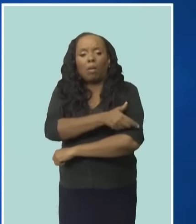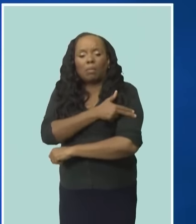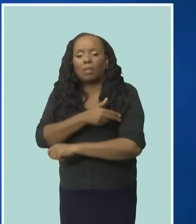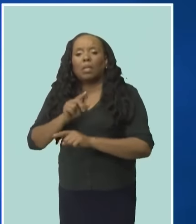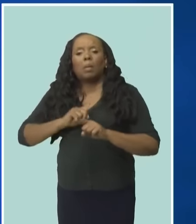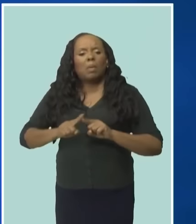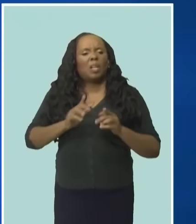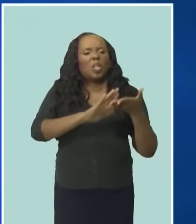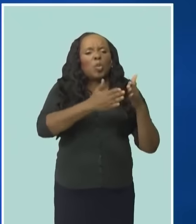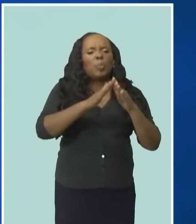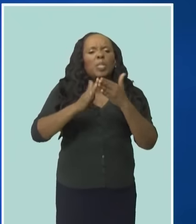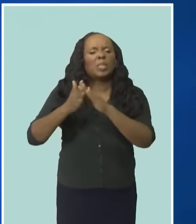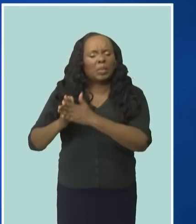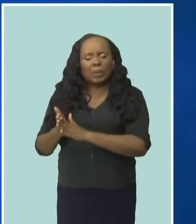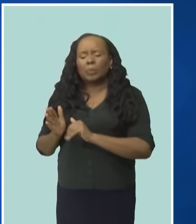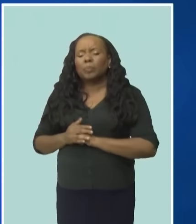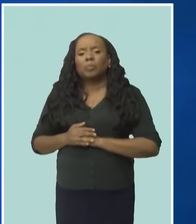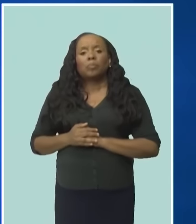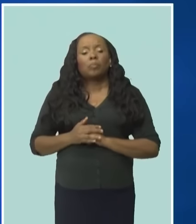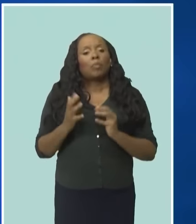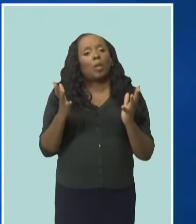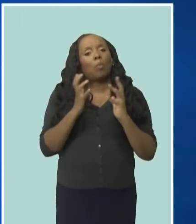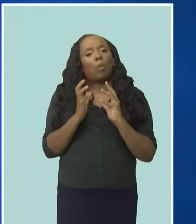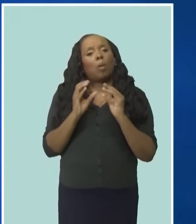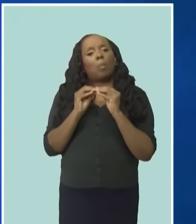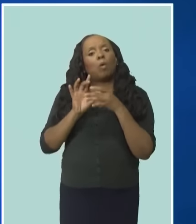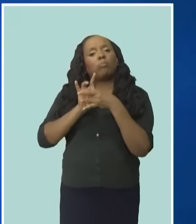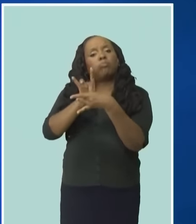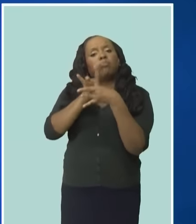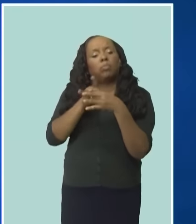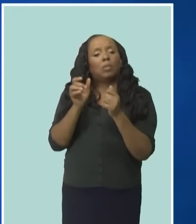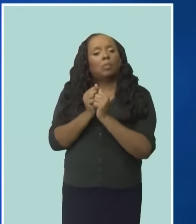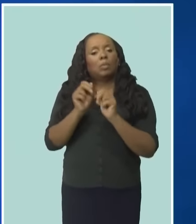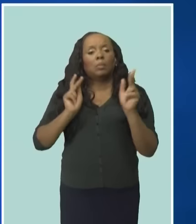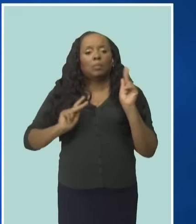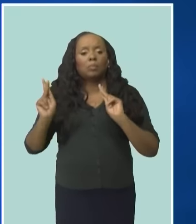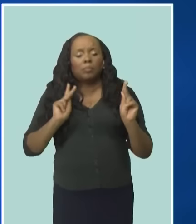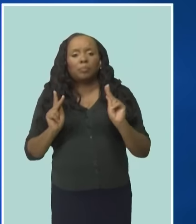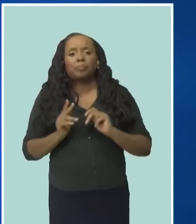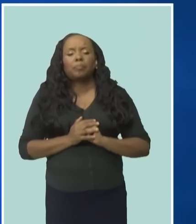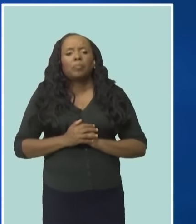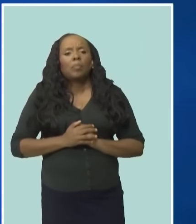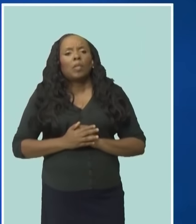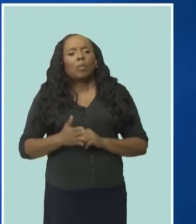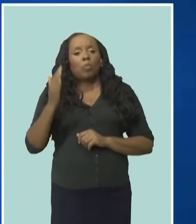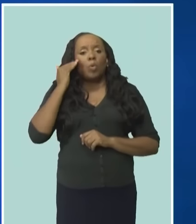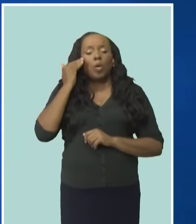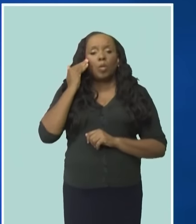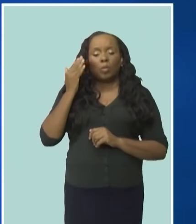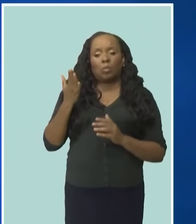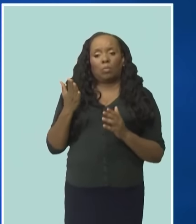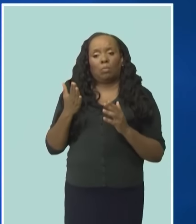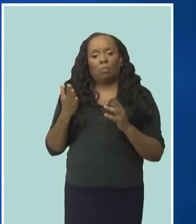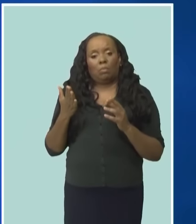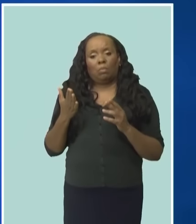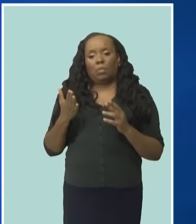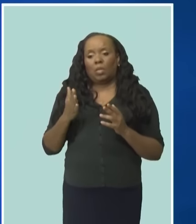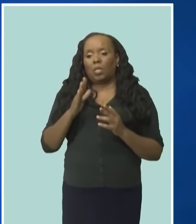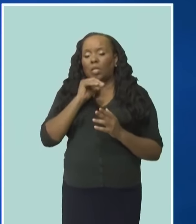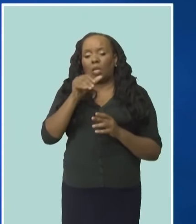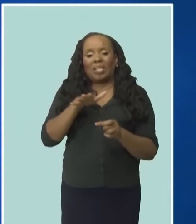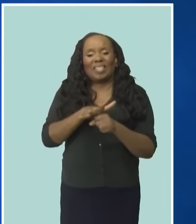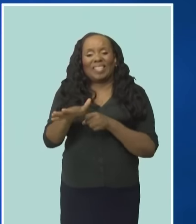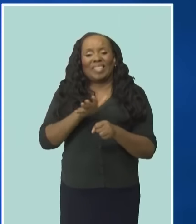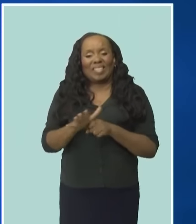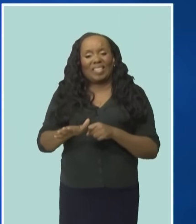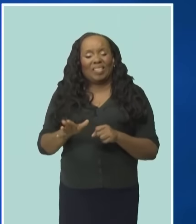care, bringing services closer to our people. Crucially, we are addressing the human resource challenges by strengthening our mental